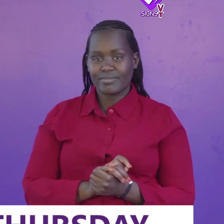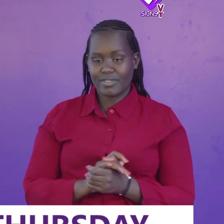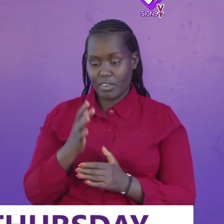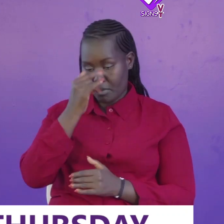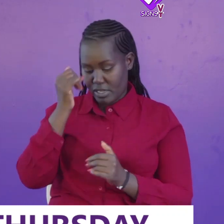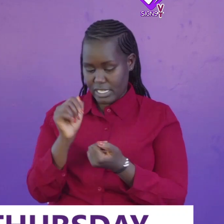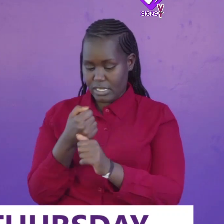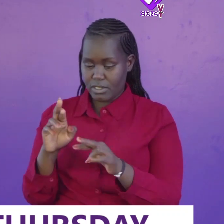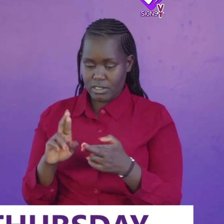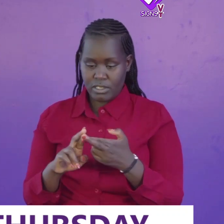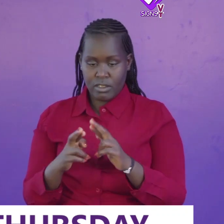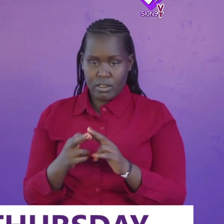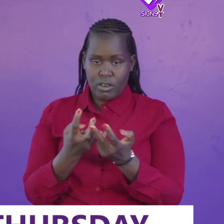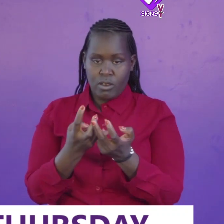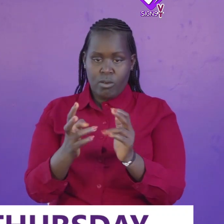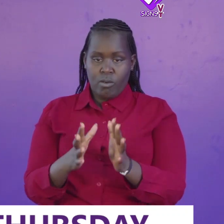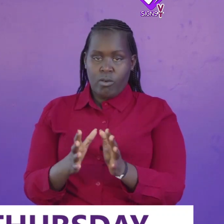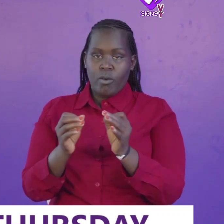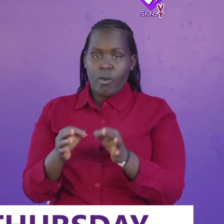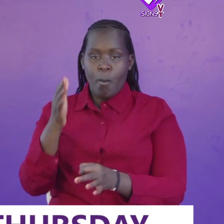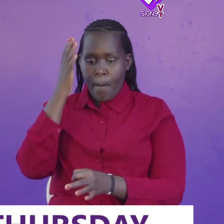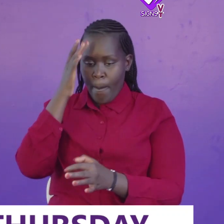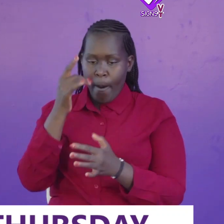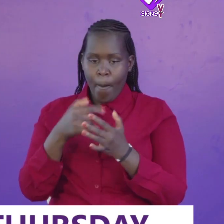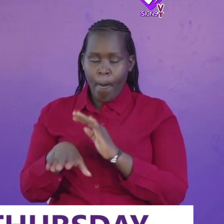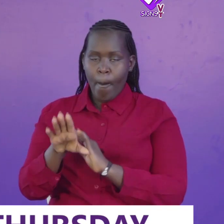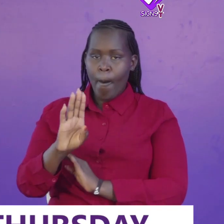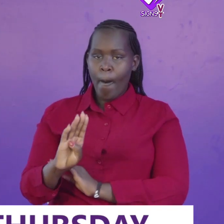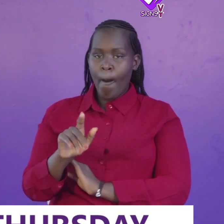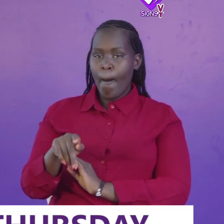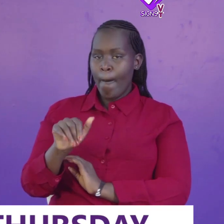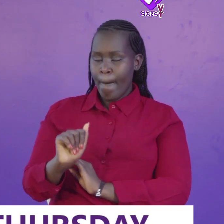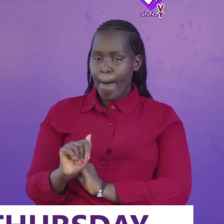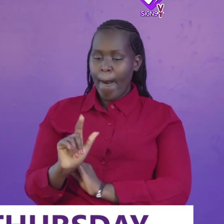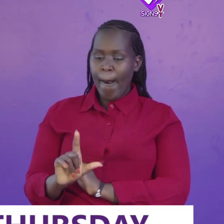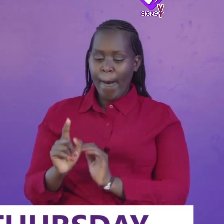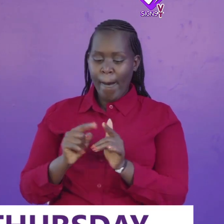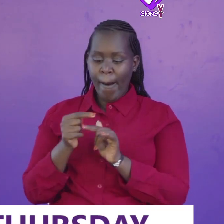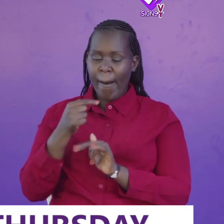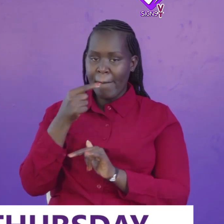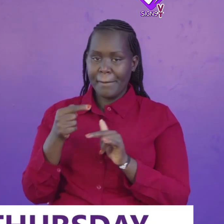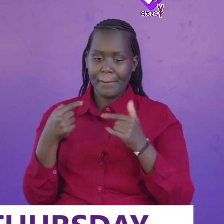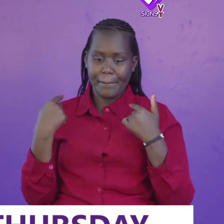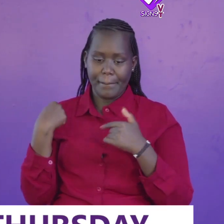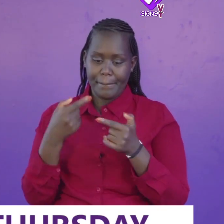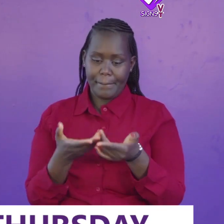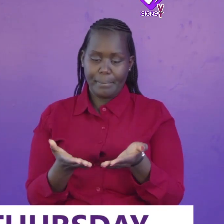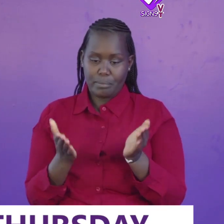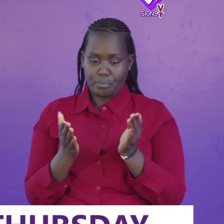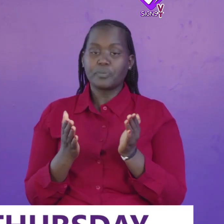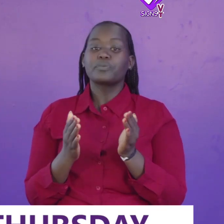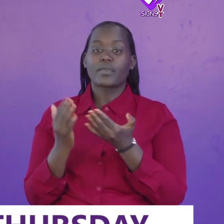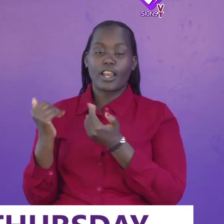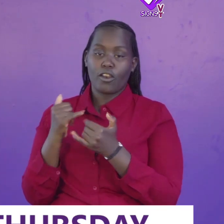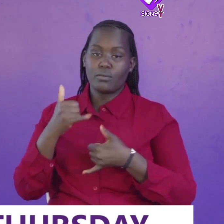Hatuwezi relate our viewers in case unajua what's a beeper. Tuambie hapo. The number is down on your screen. I hope